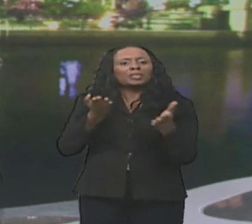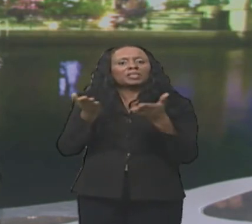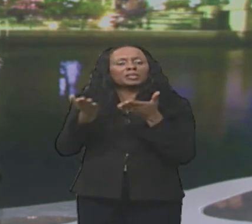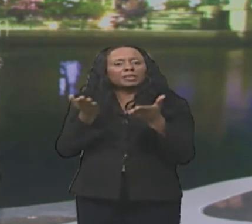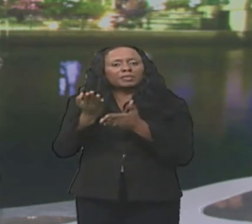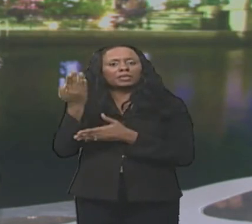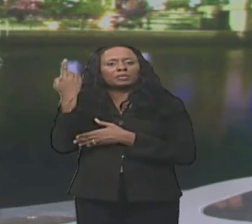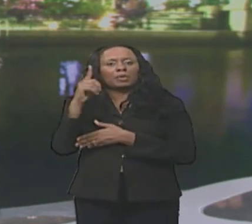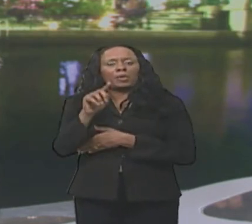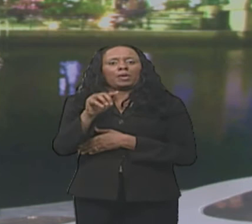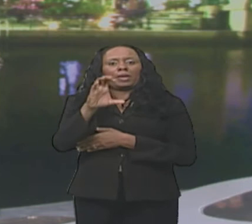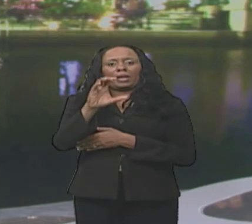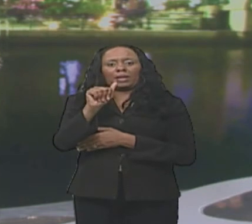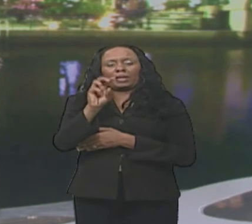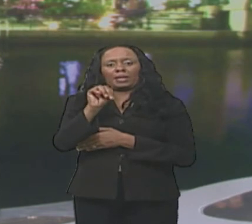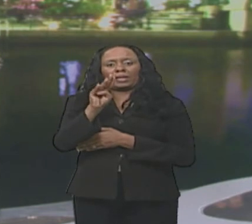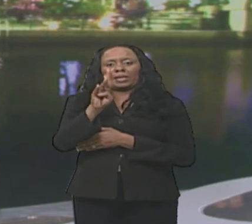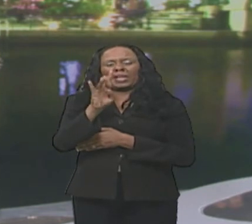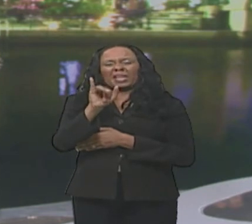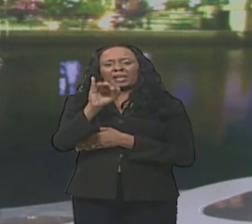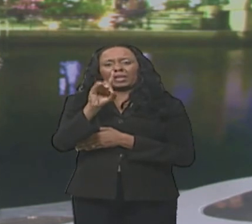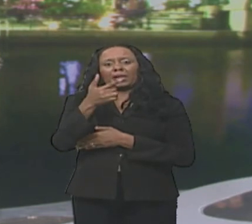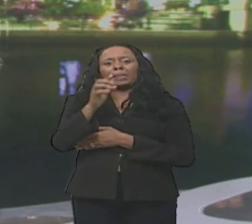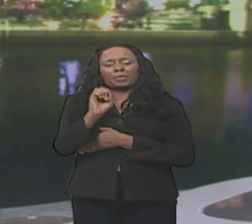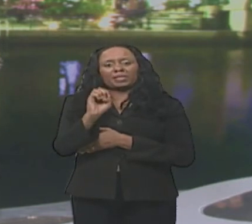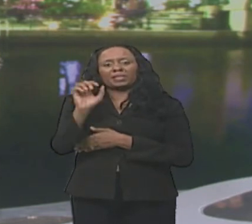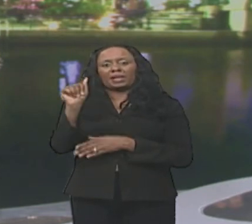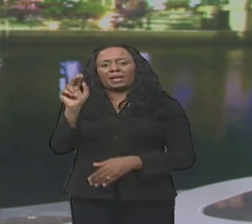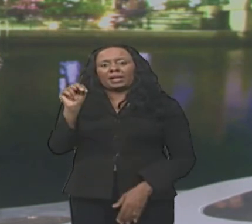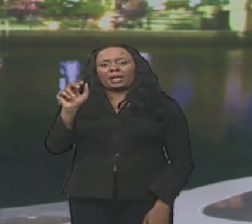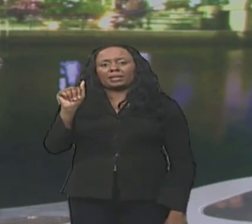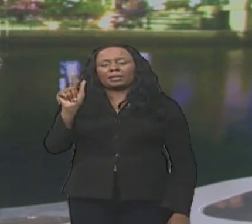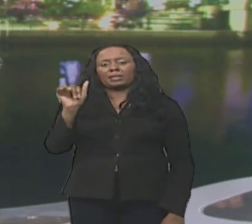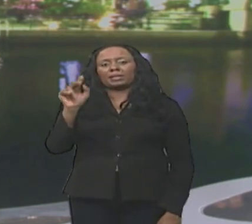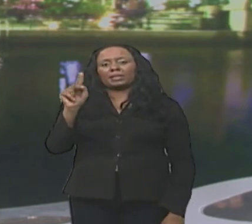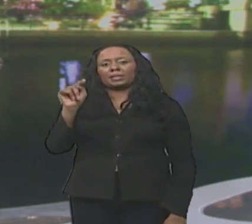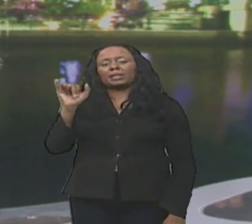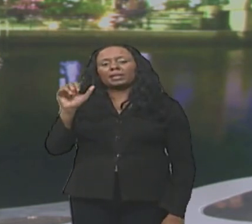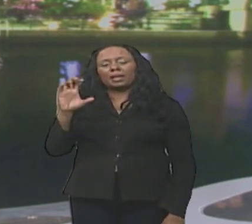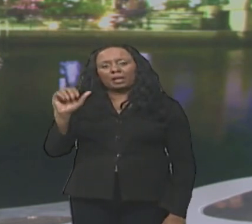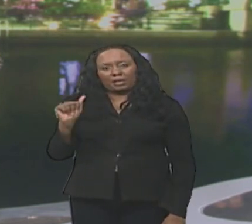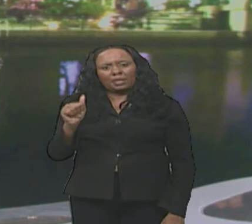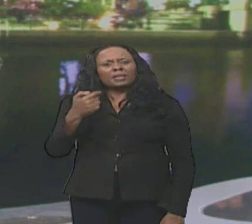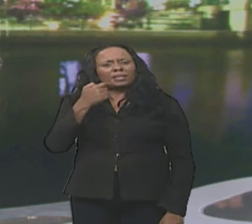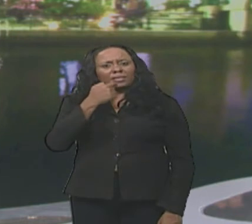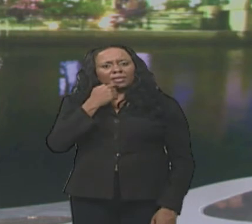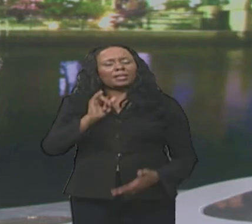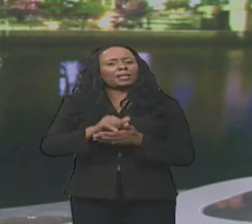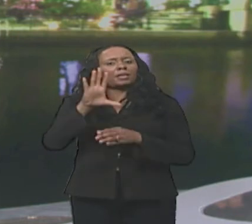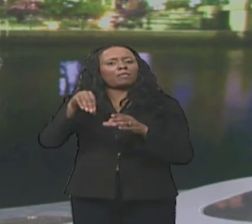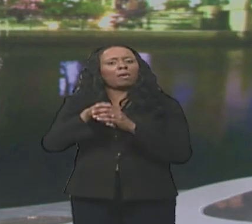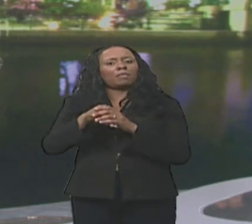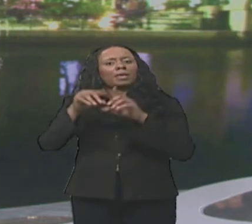whistleblower in the UK identified Trinidad and Tobago as the site of a data and communication mining test project, which was